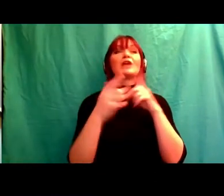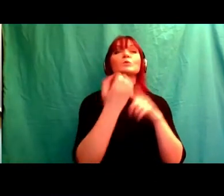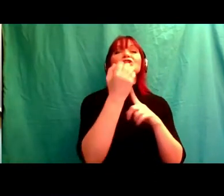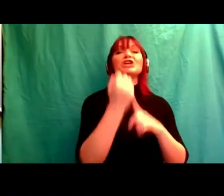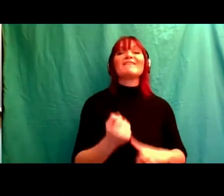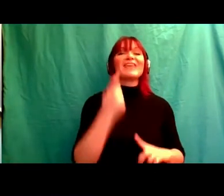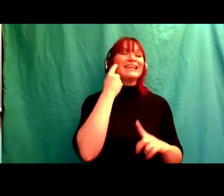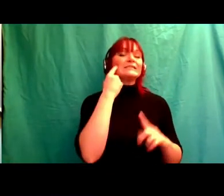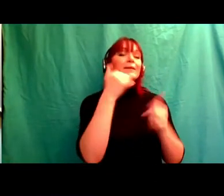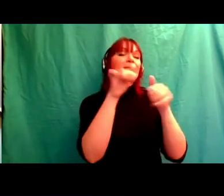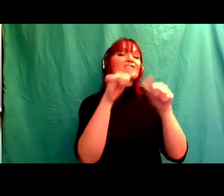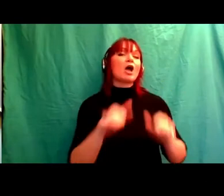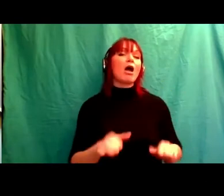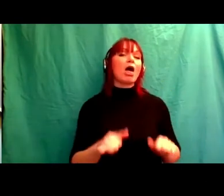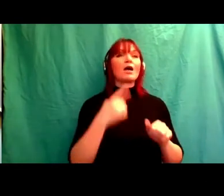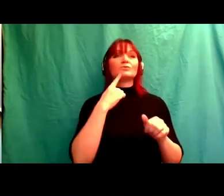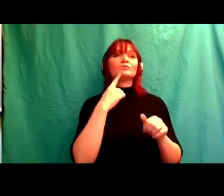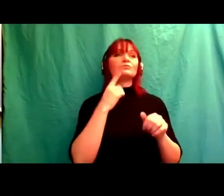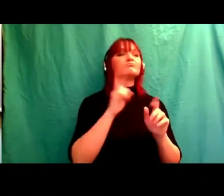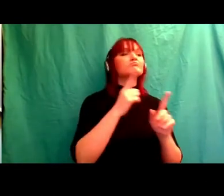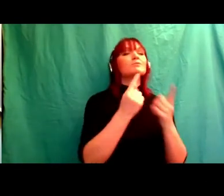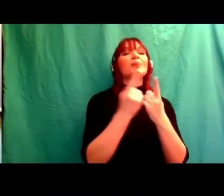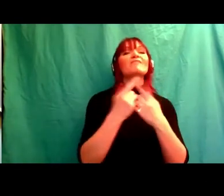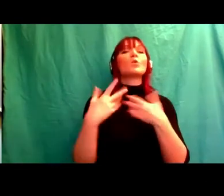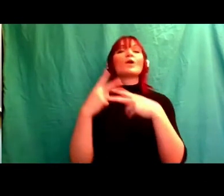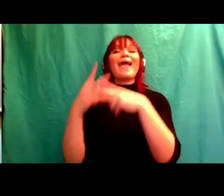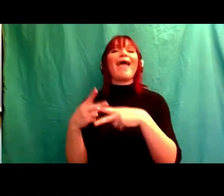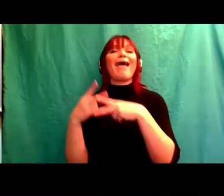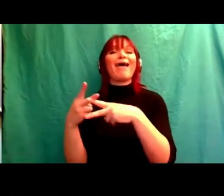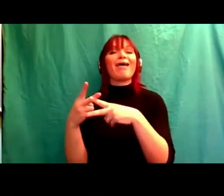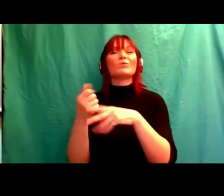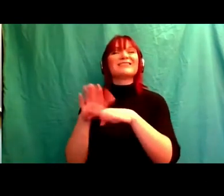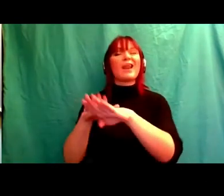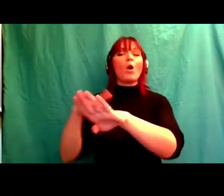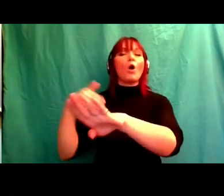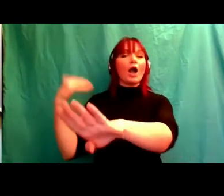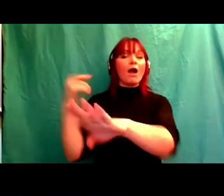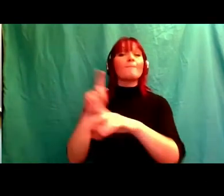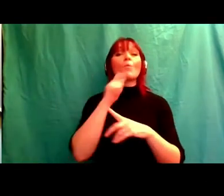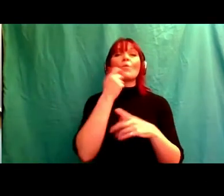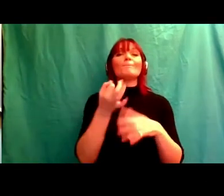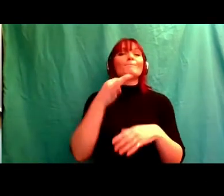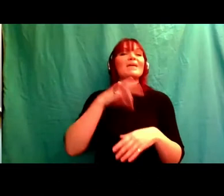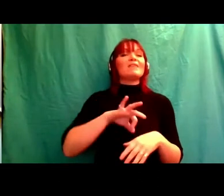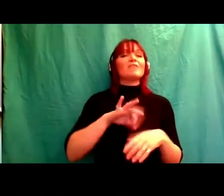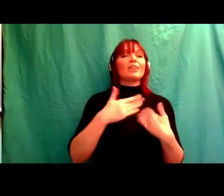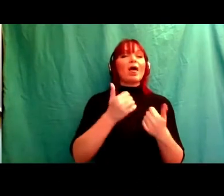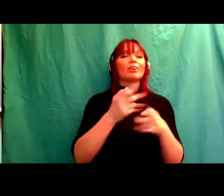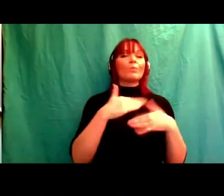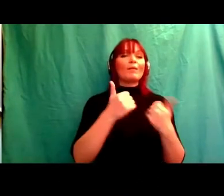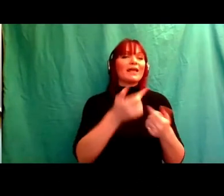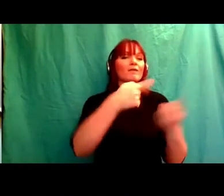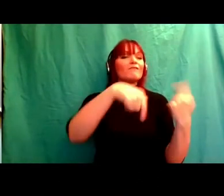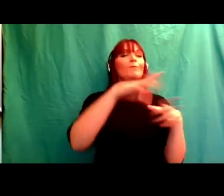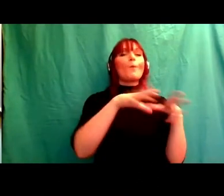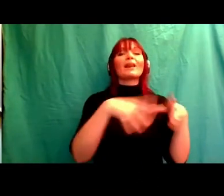care, rather than things that take longer, but ultimately are going to benefit the health and well-being of the population. And just two